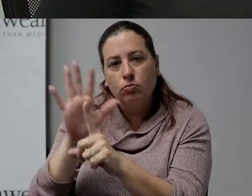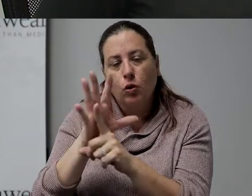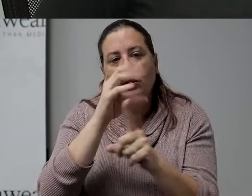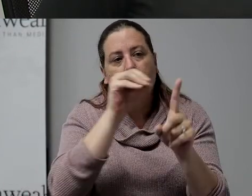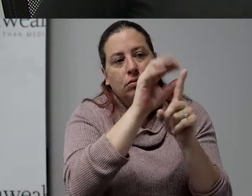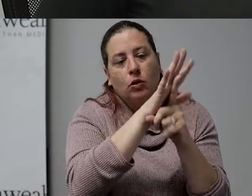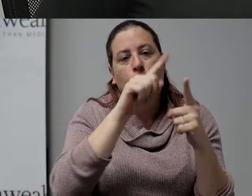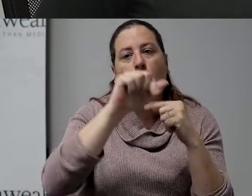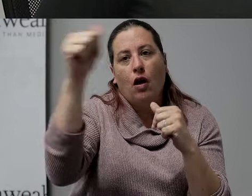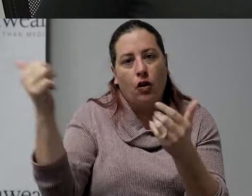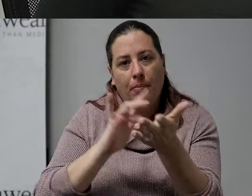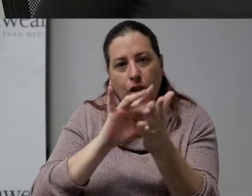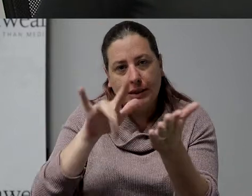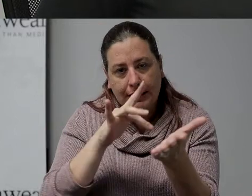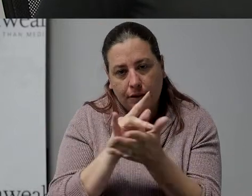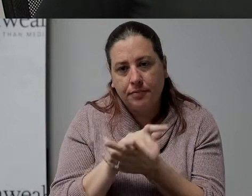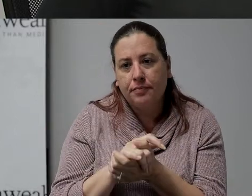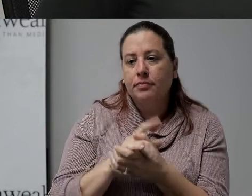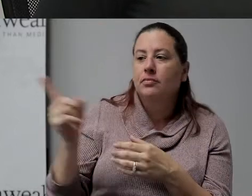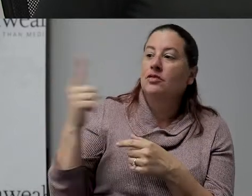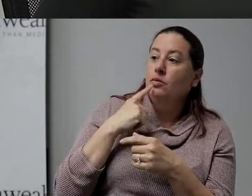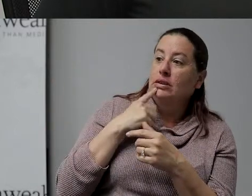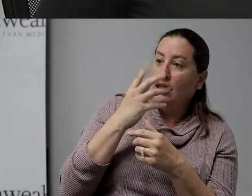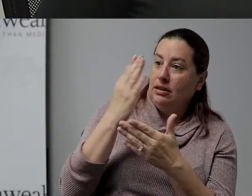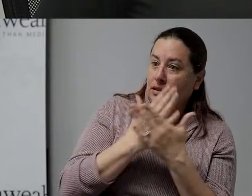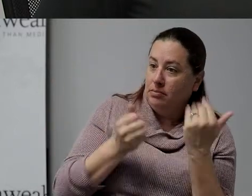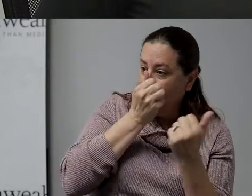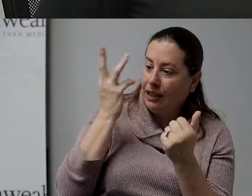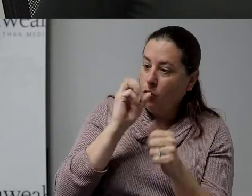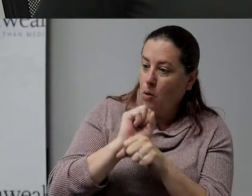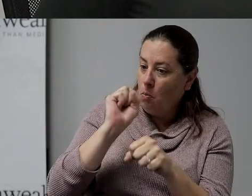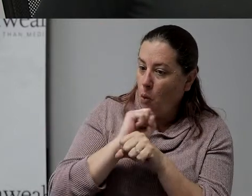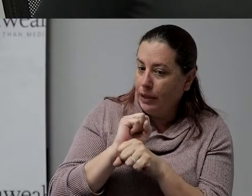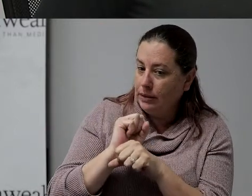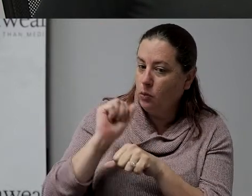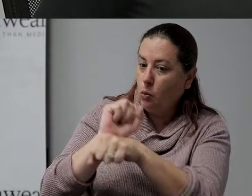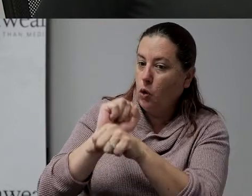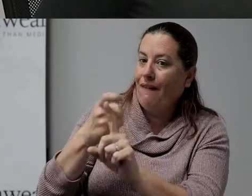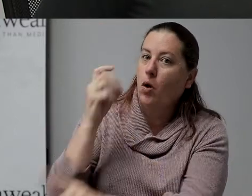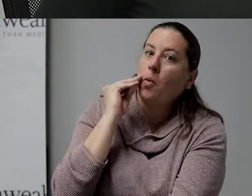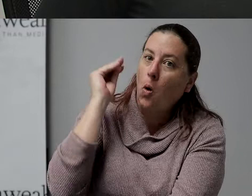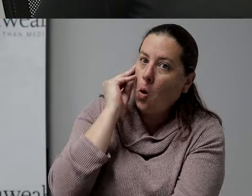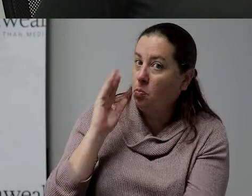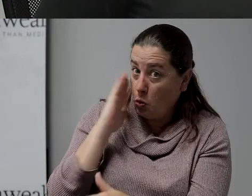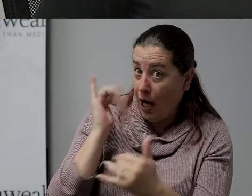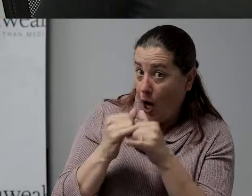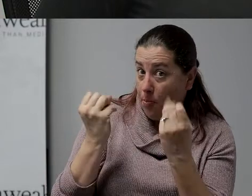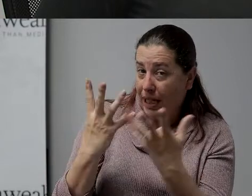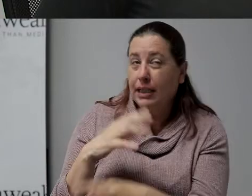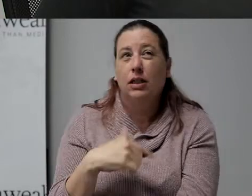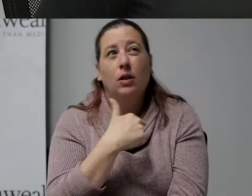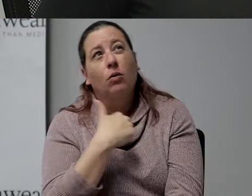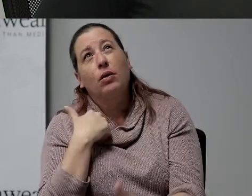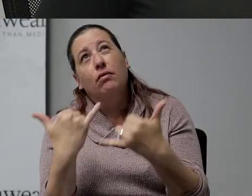medical center. Right, So, and you've sent several employees to work from home. Do we know how many employees yeah. are working at home? Yeah, we probably have now